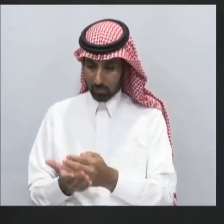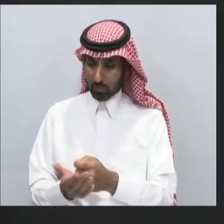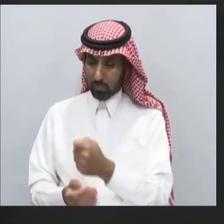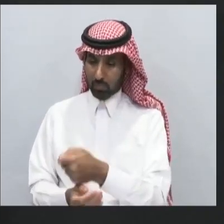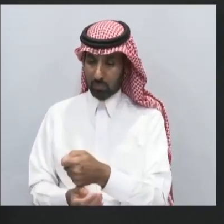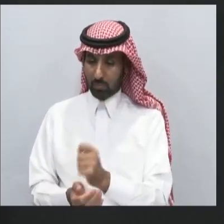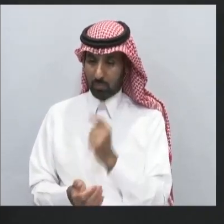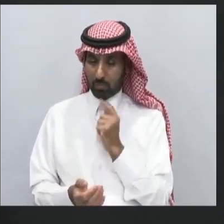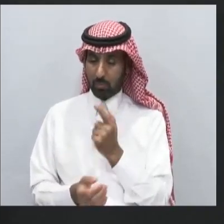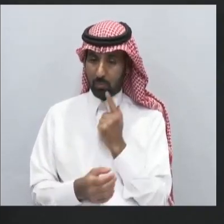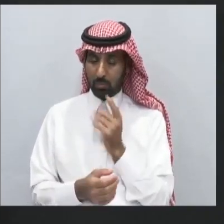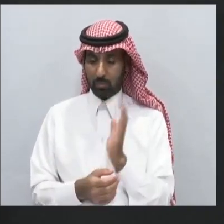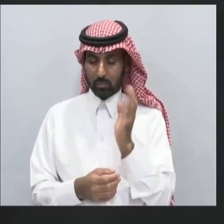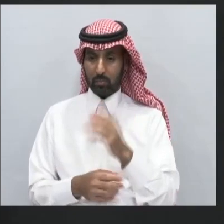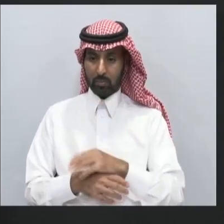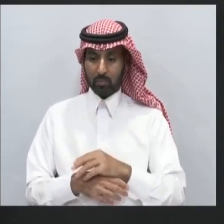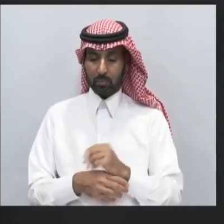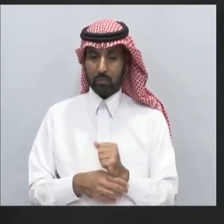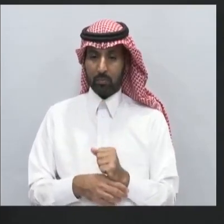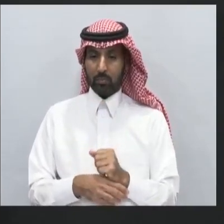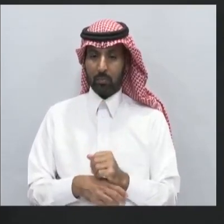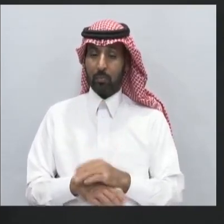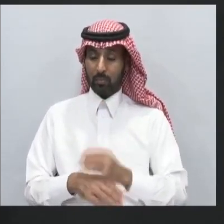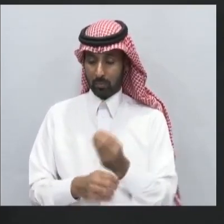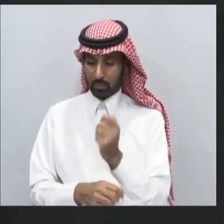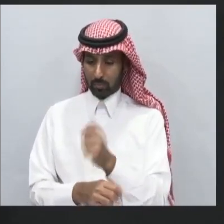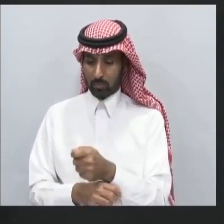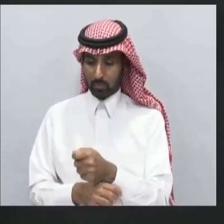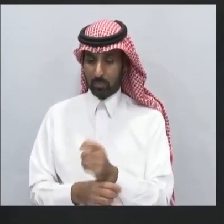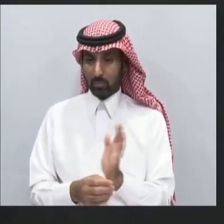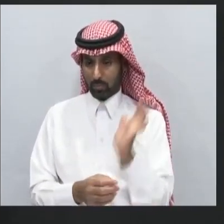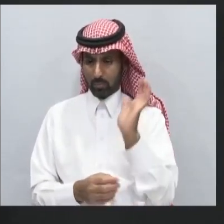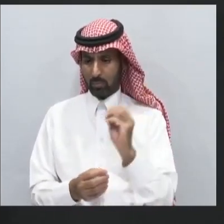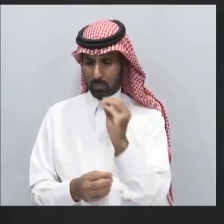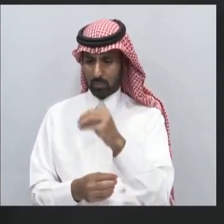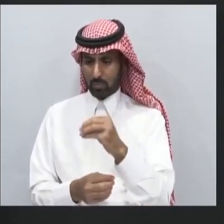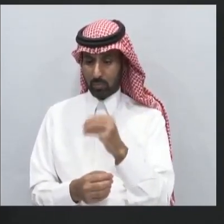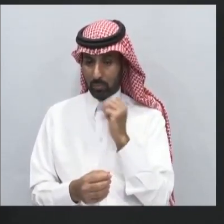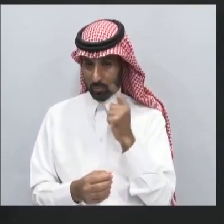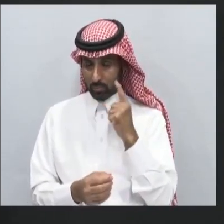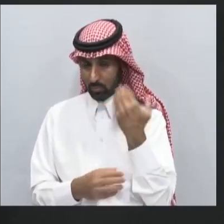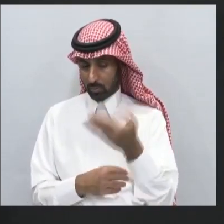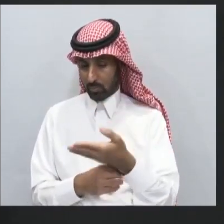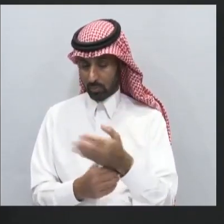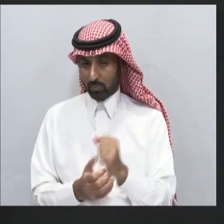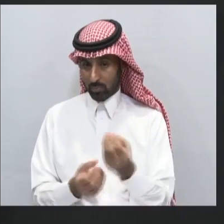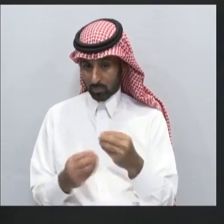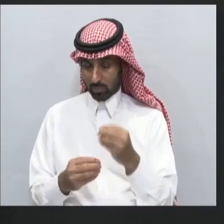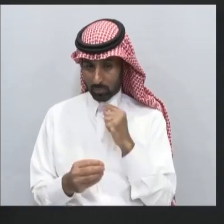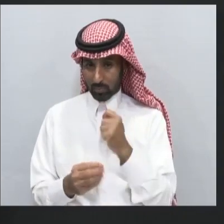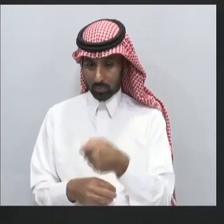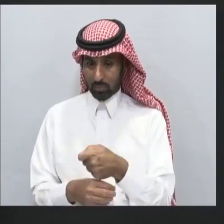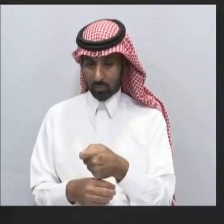the food or you give extra money as a tip? Okay, do you think it's common or isn't